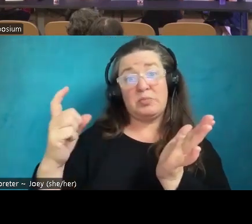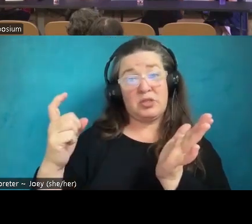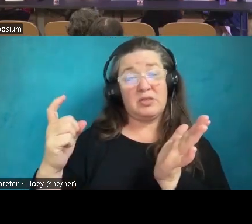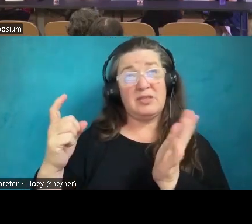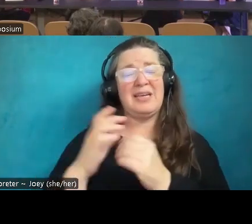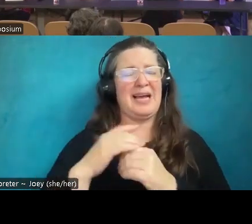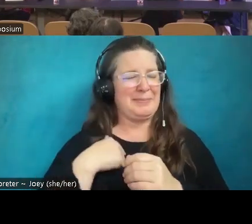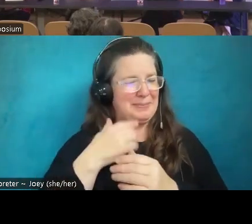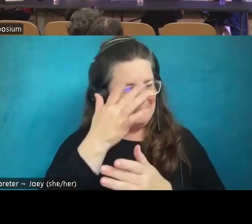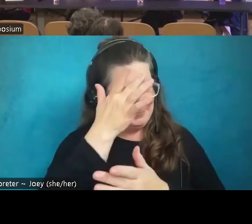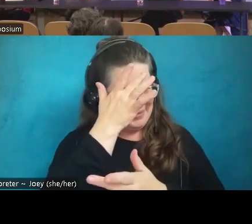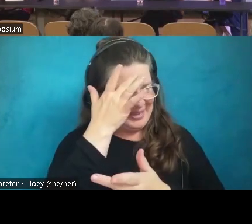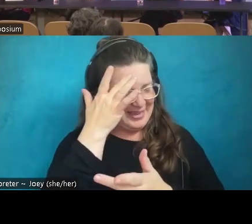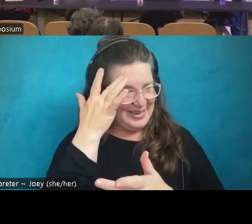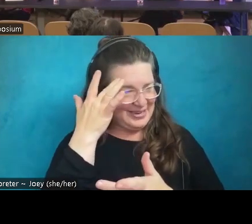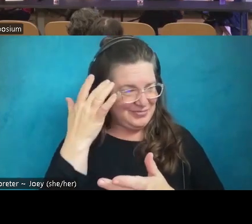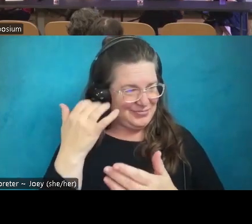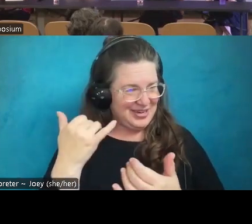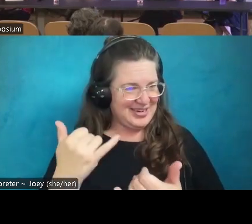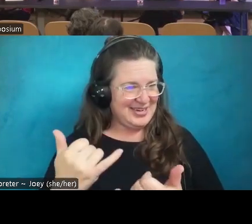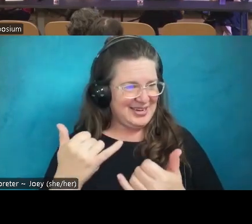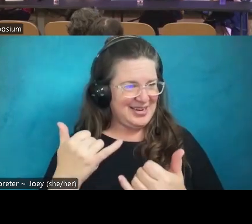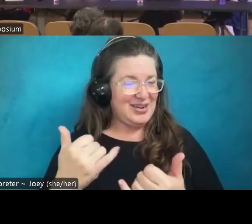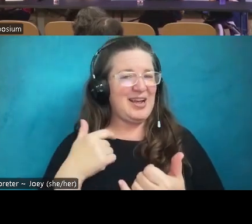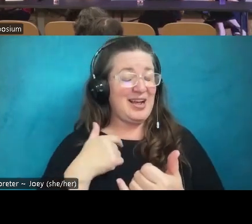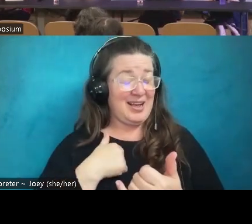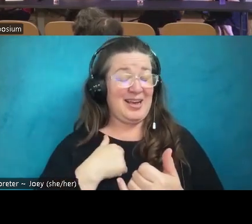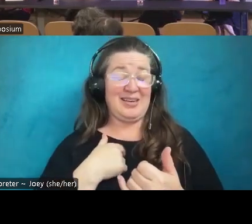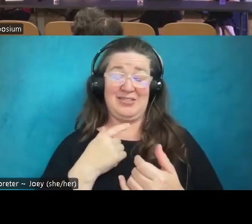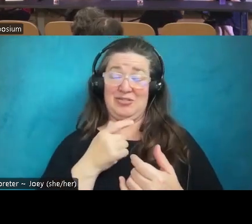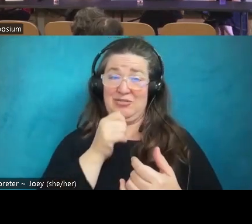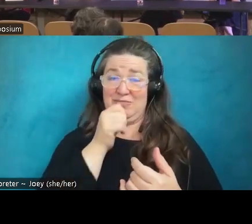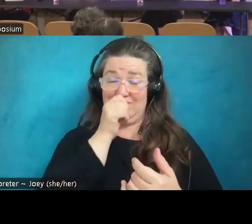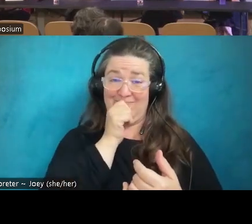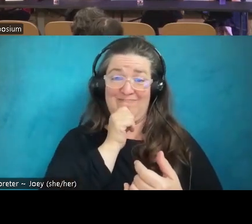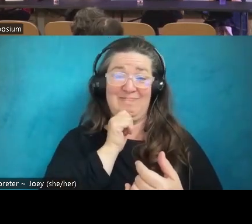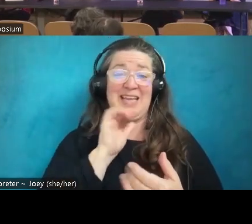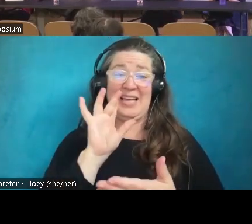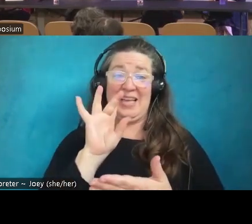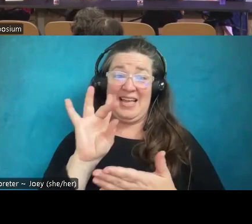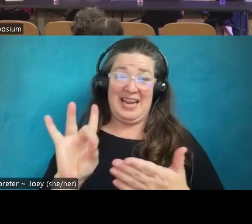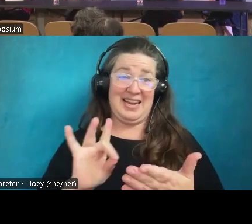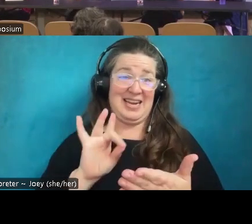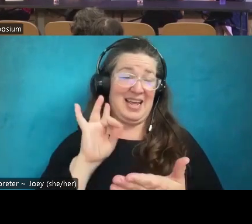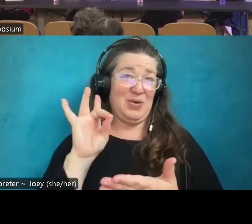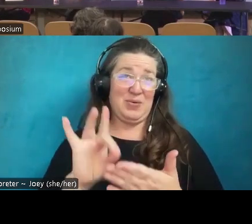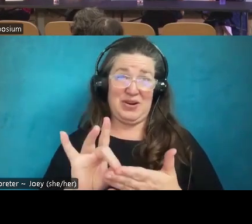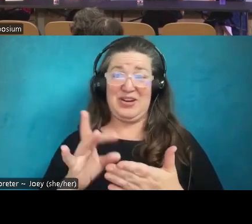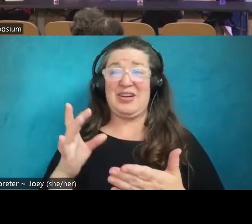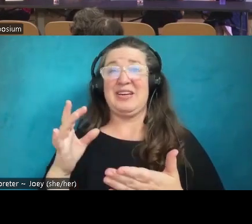blanking right now because I too struggle being in an 8-hour symposium with a history of COVID myself.